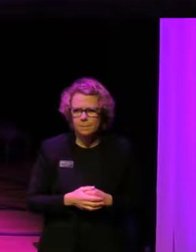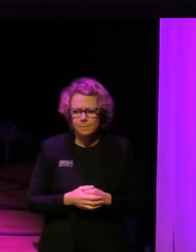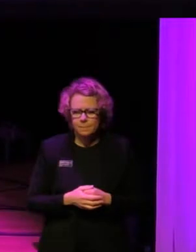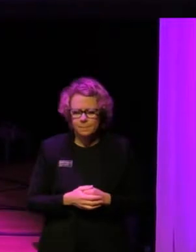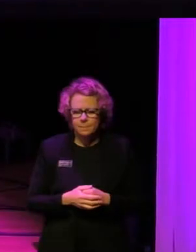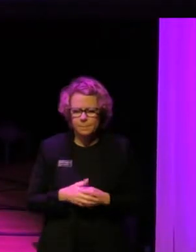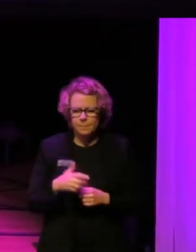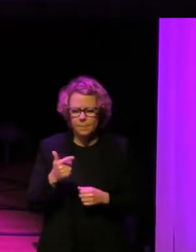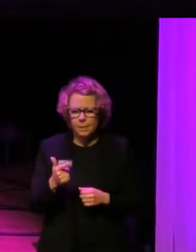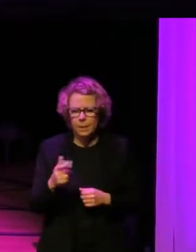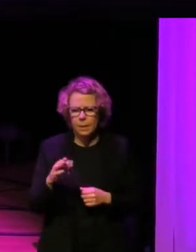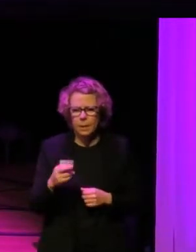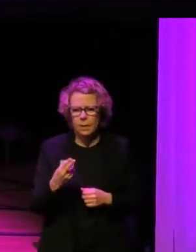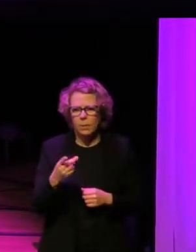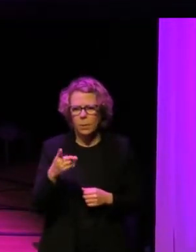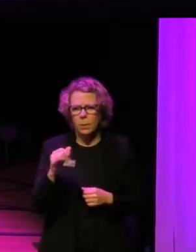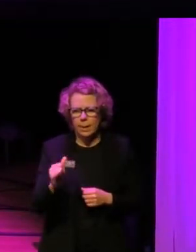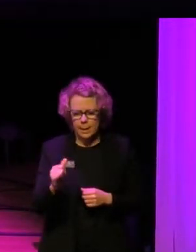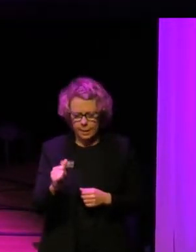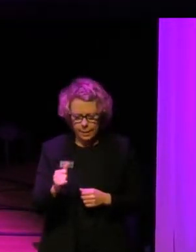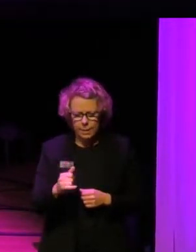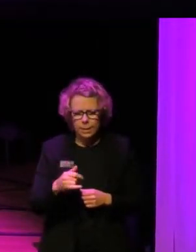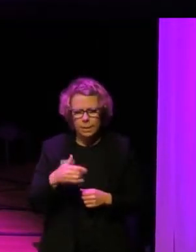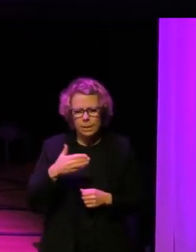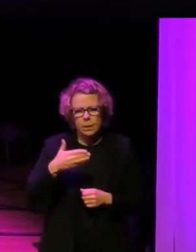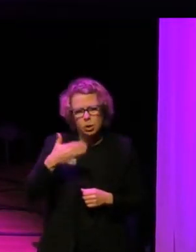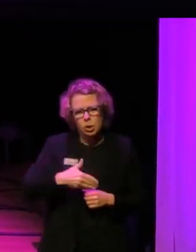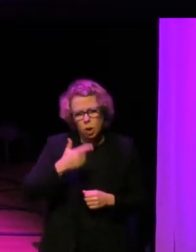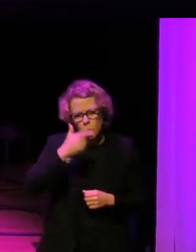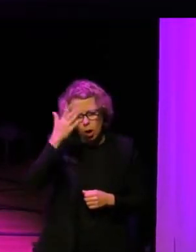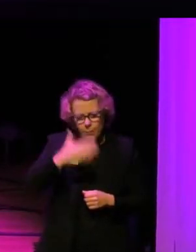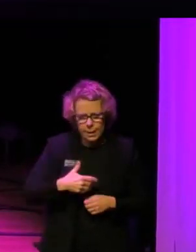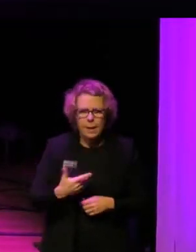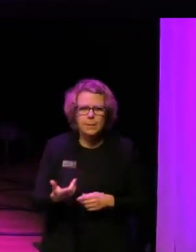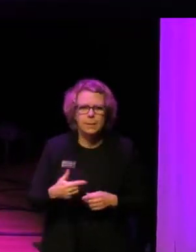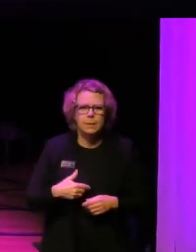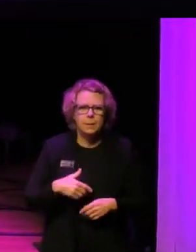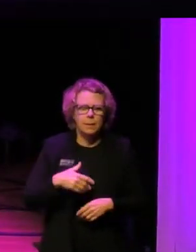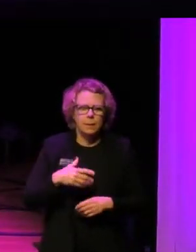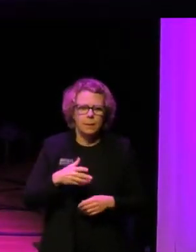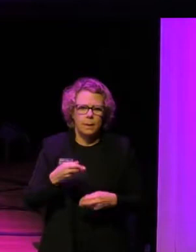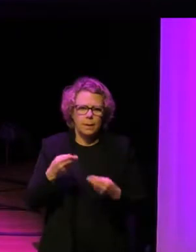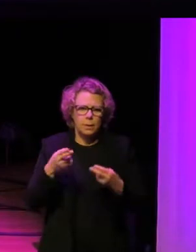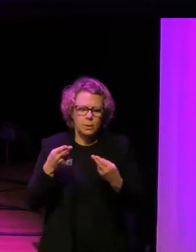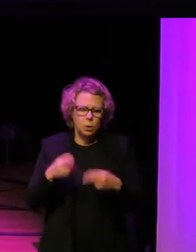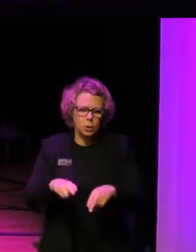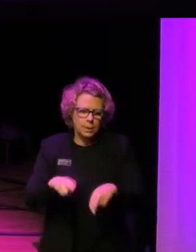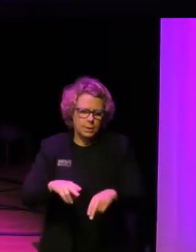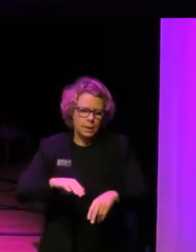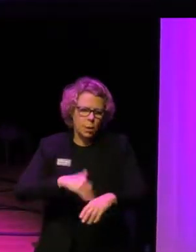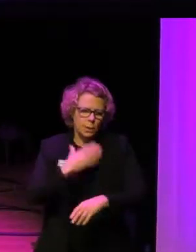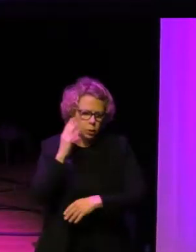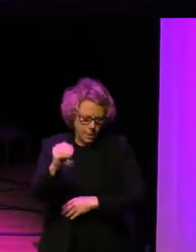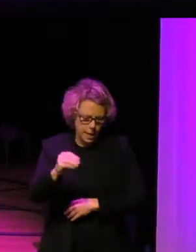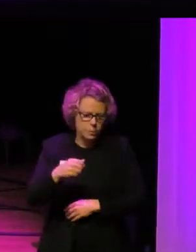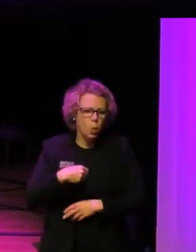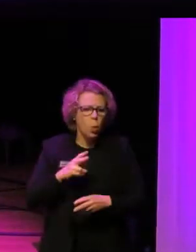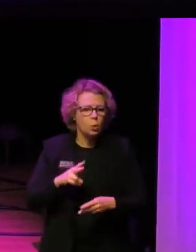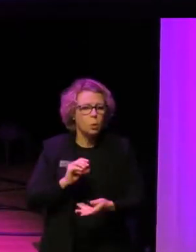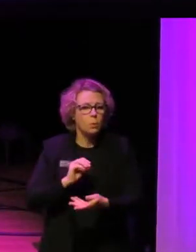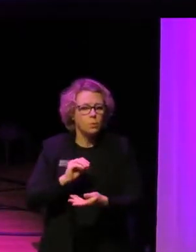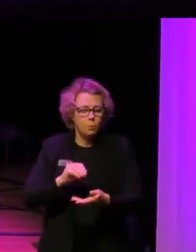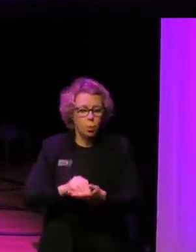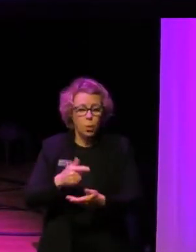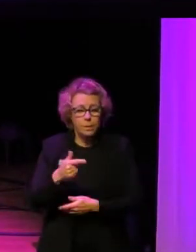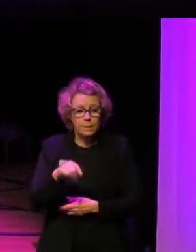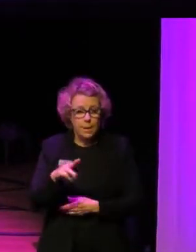Tuli Madonsela is South Africa's former public protector. She has also been listed in Times Magazine's list of the 100